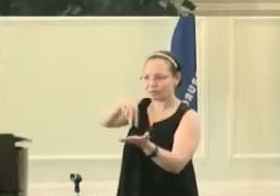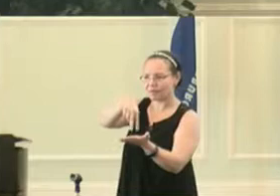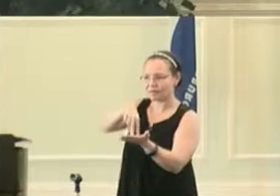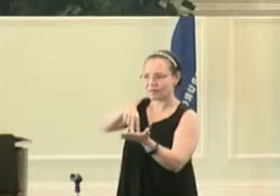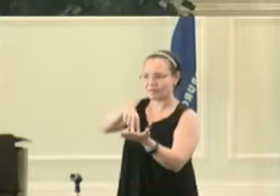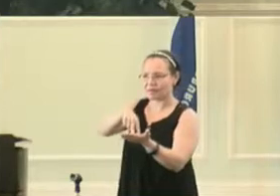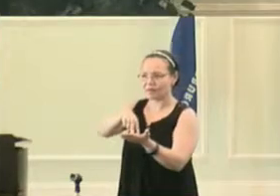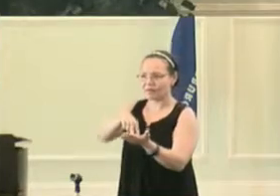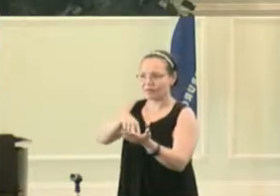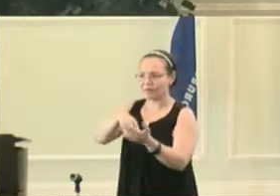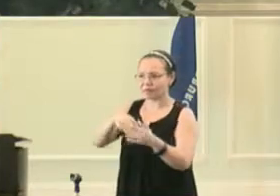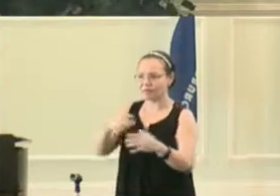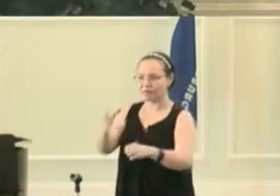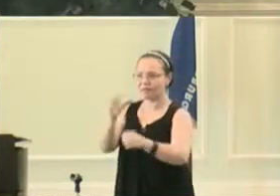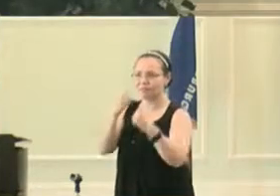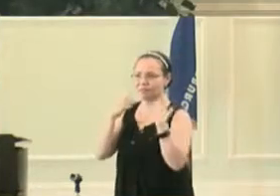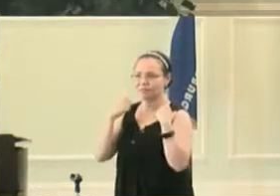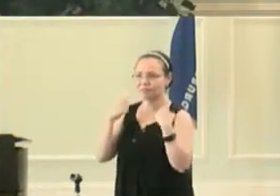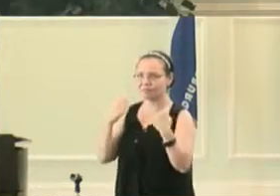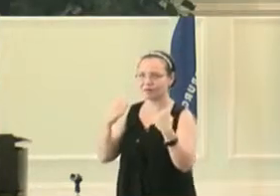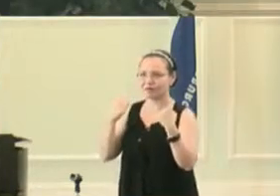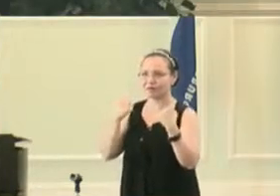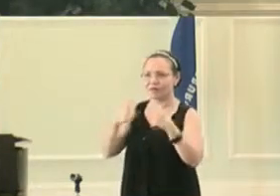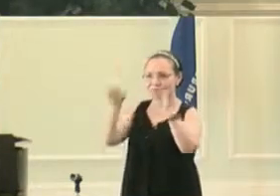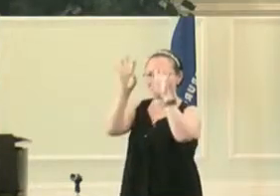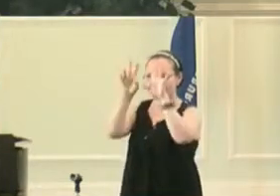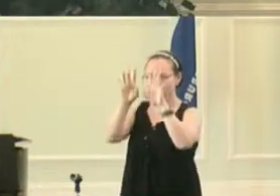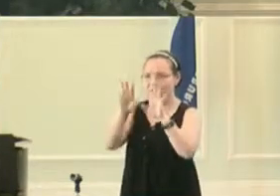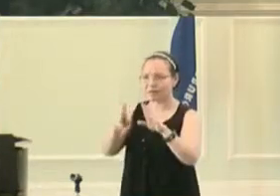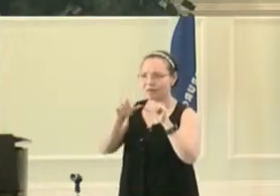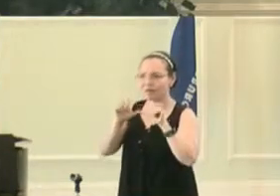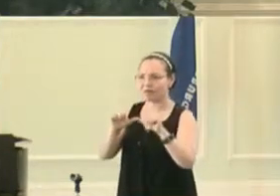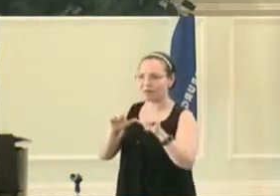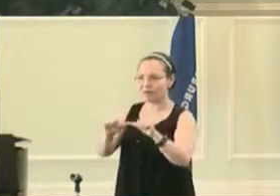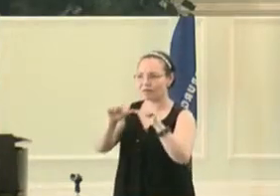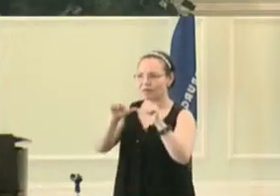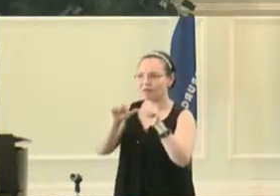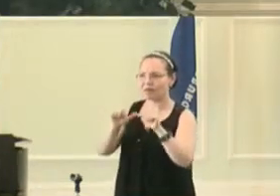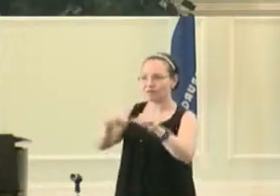name. So let the rain fall harder.